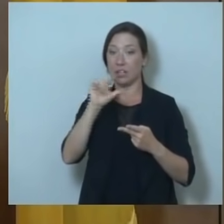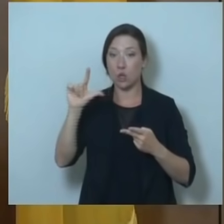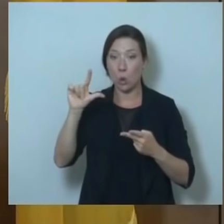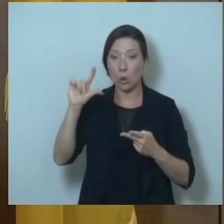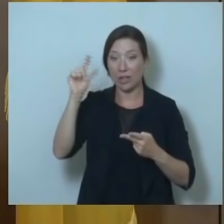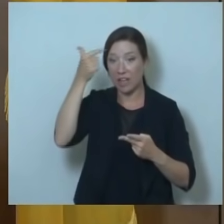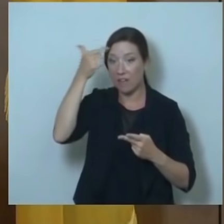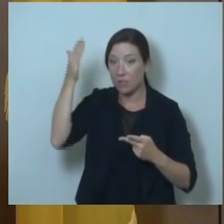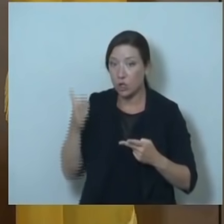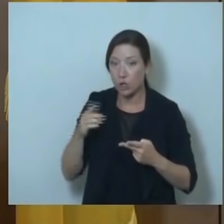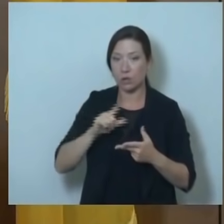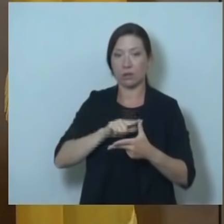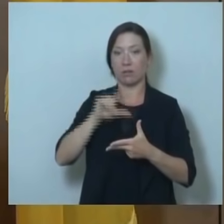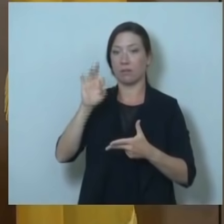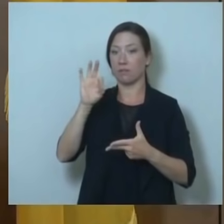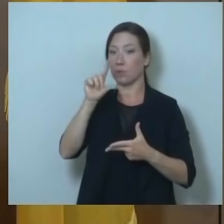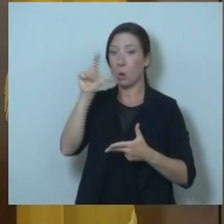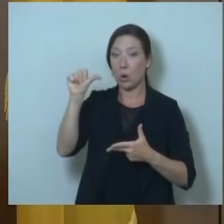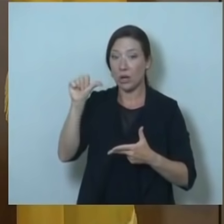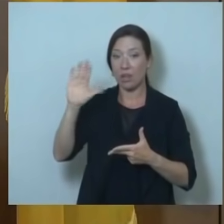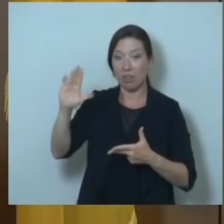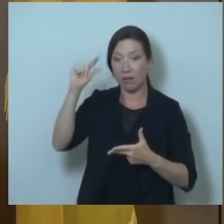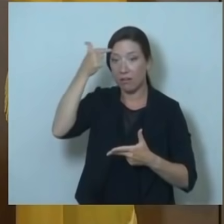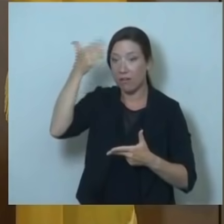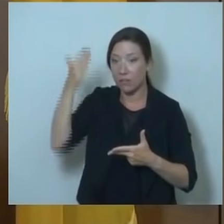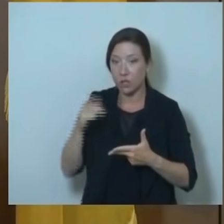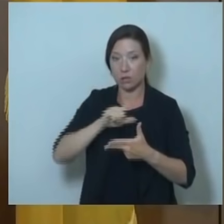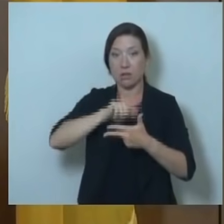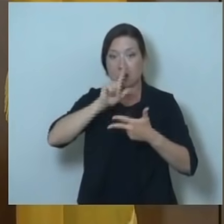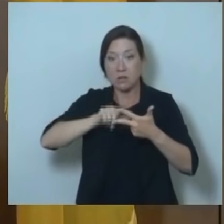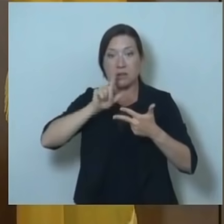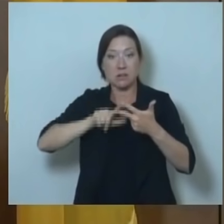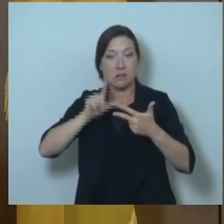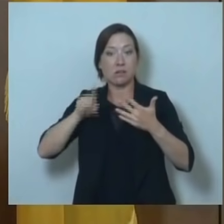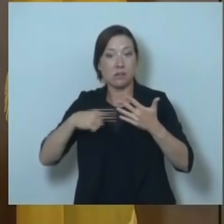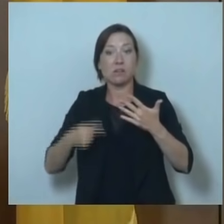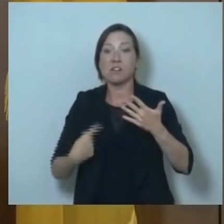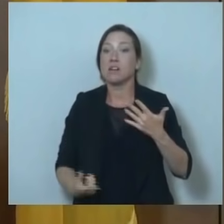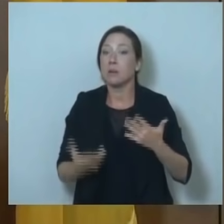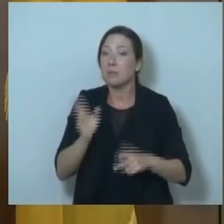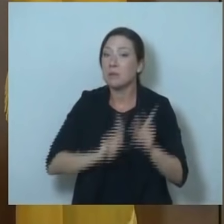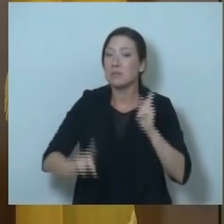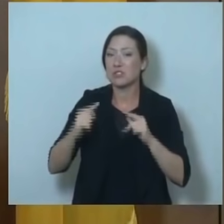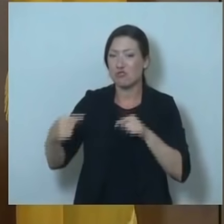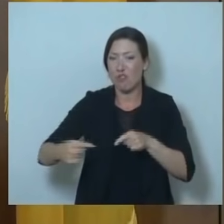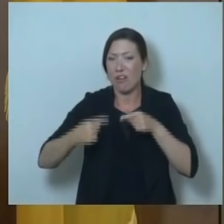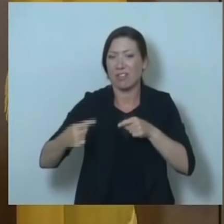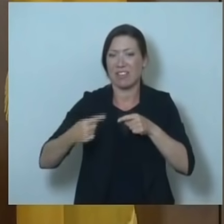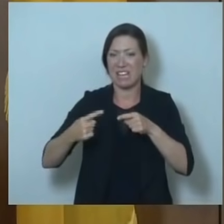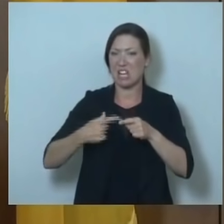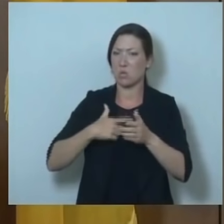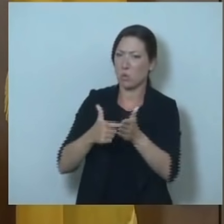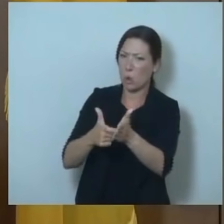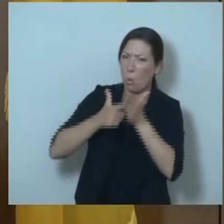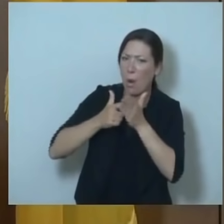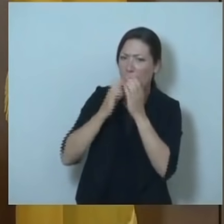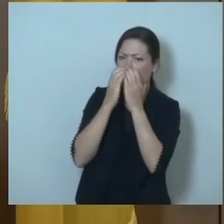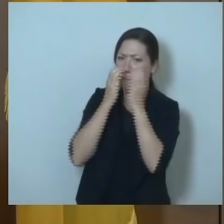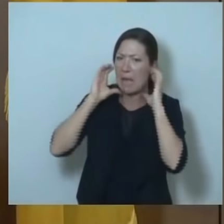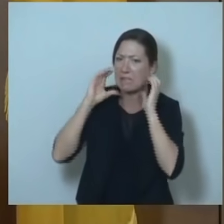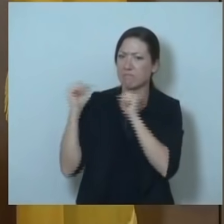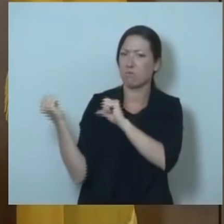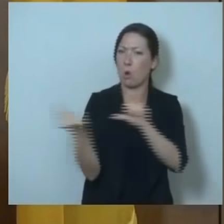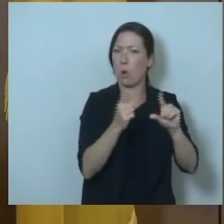Florida's governor, DeSantis, they are really struggling in how do you enforce that? And then we create